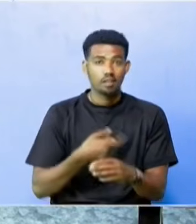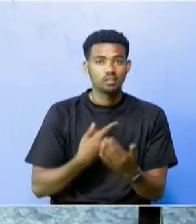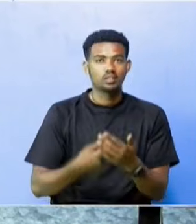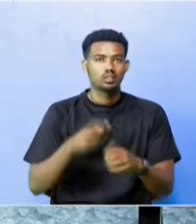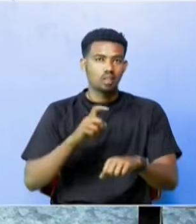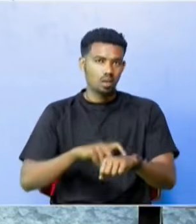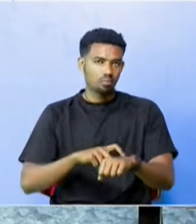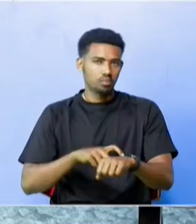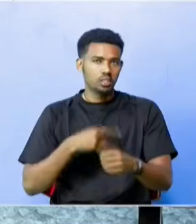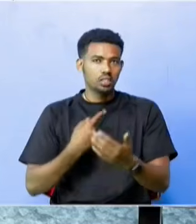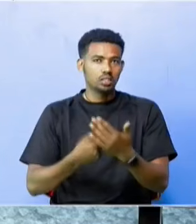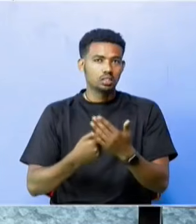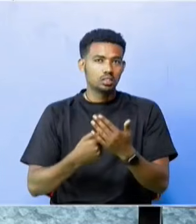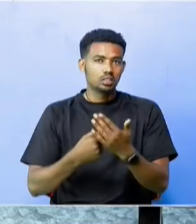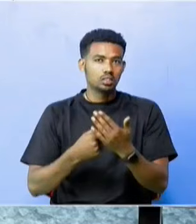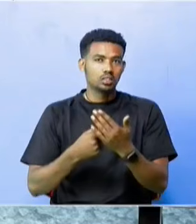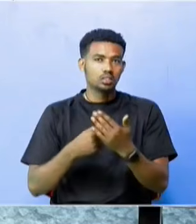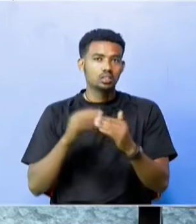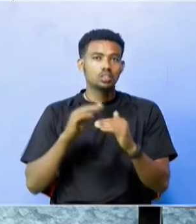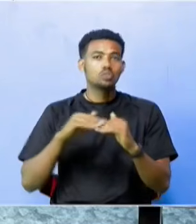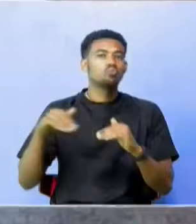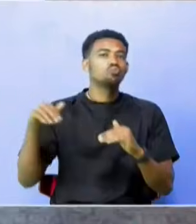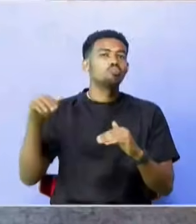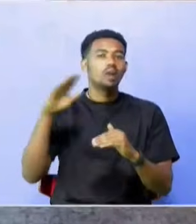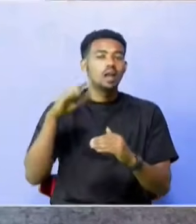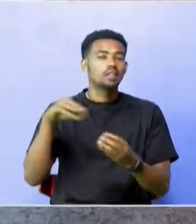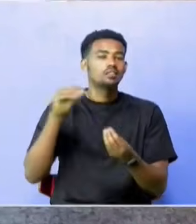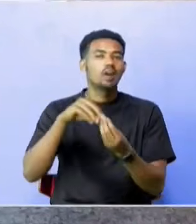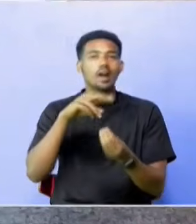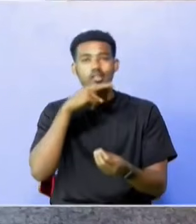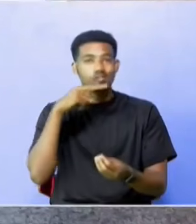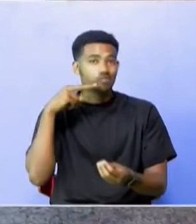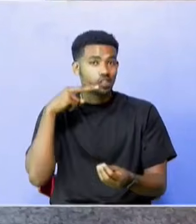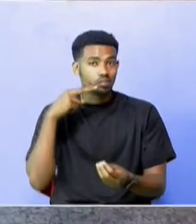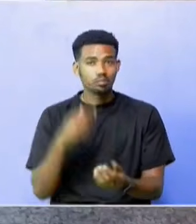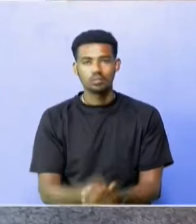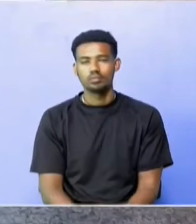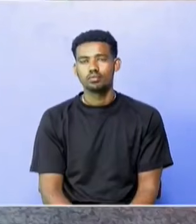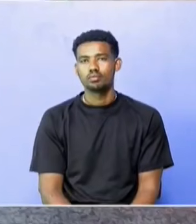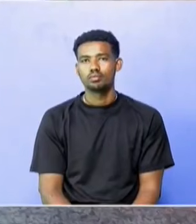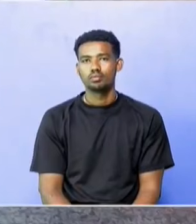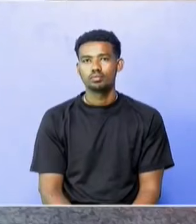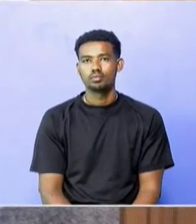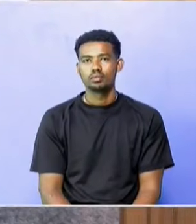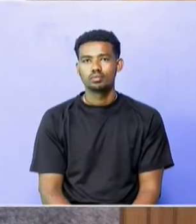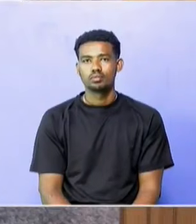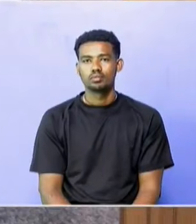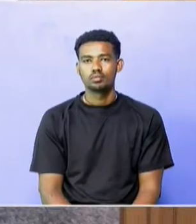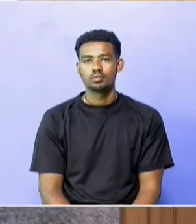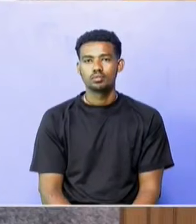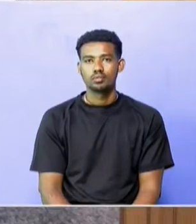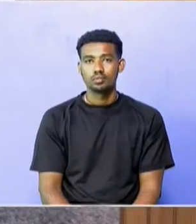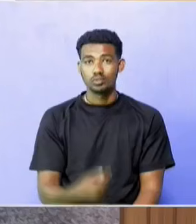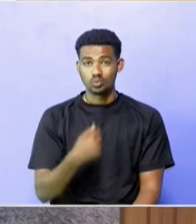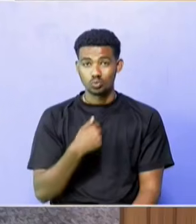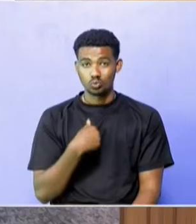is superlative adverb. It is superlative adverb. So, are we good so